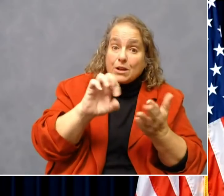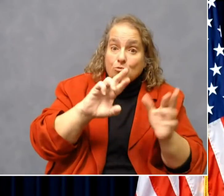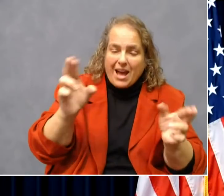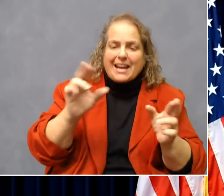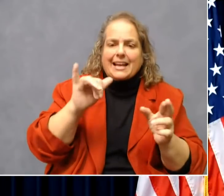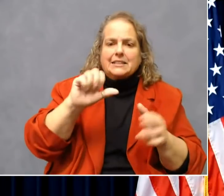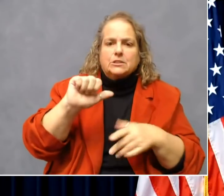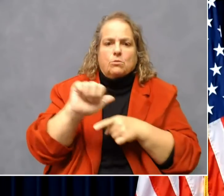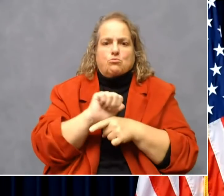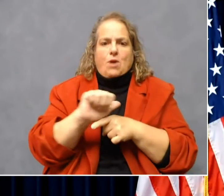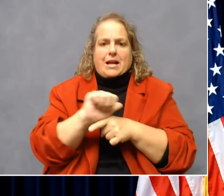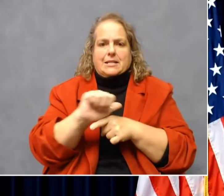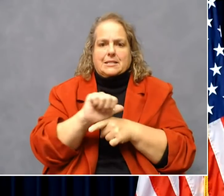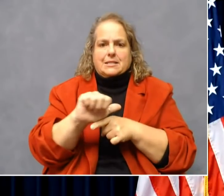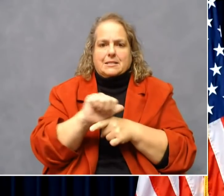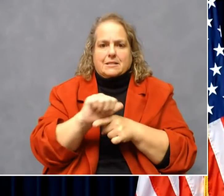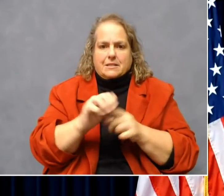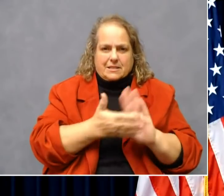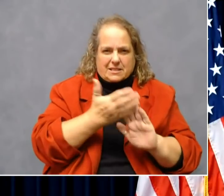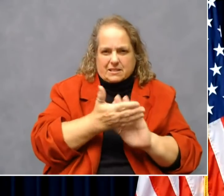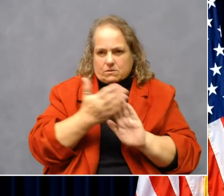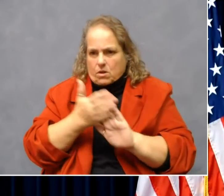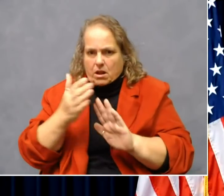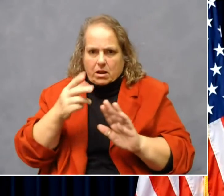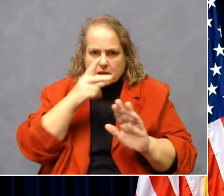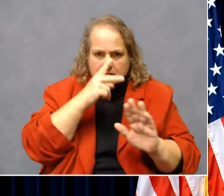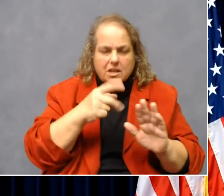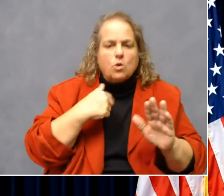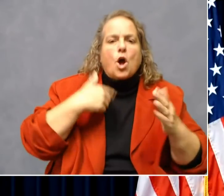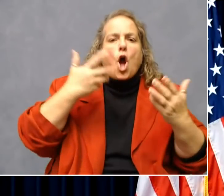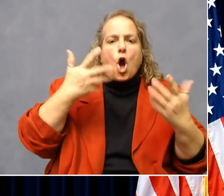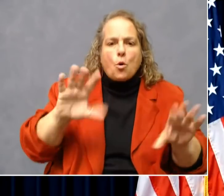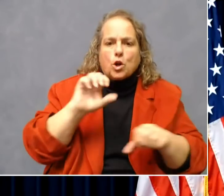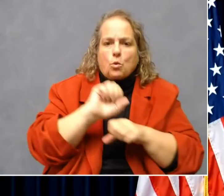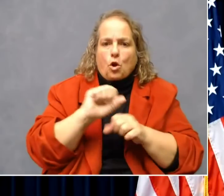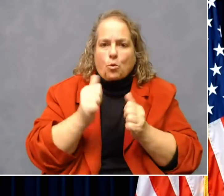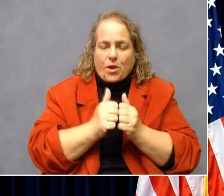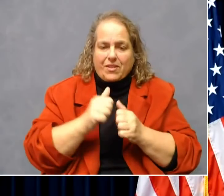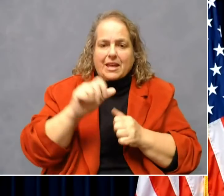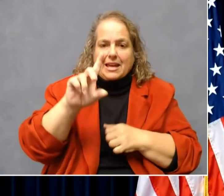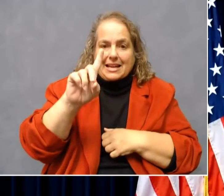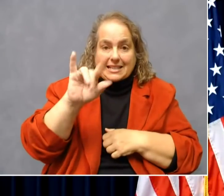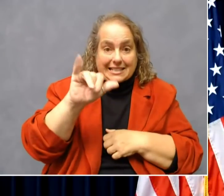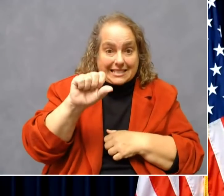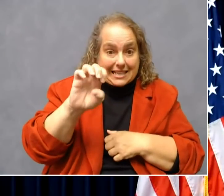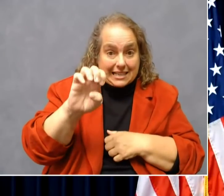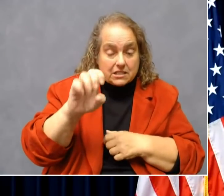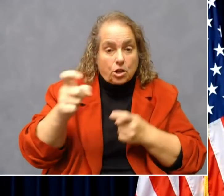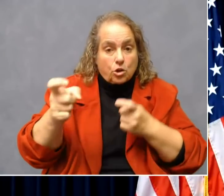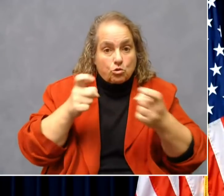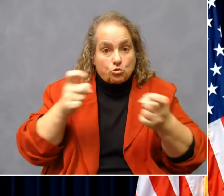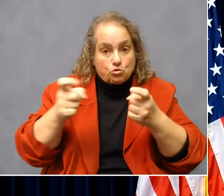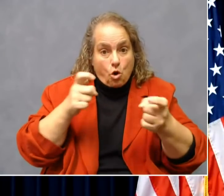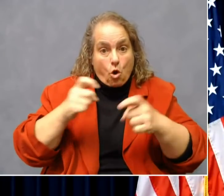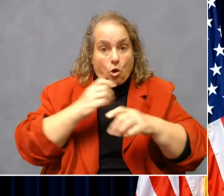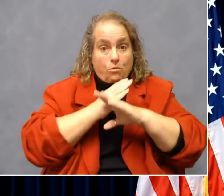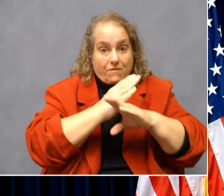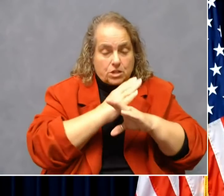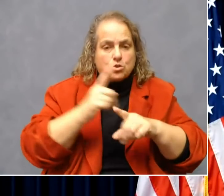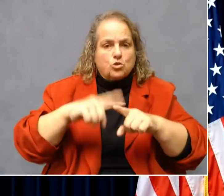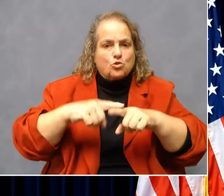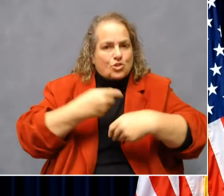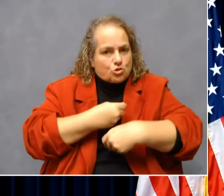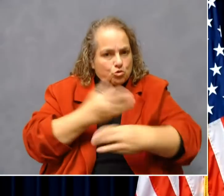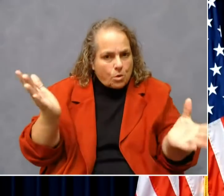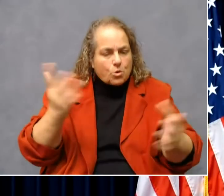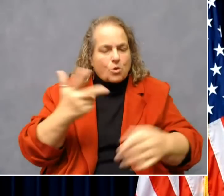been working with the U.S. Centers for Disease Control and Prevention on our plans to distribute a corona vaccine or vaccines in the Commonwealth. So